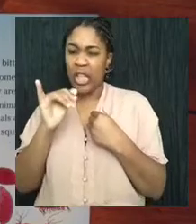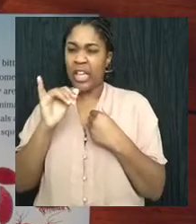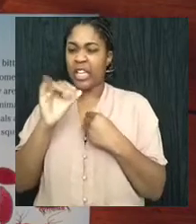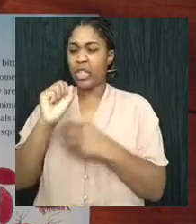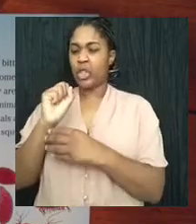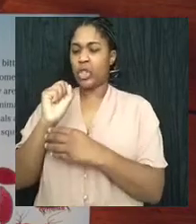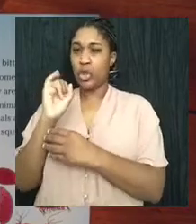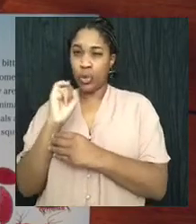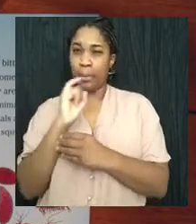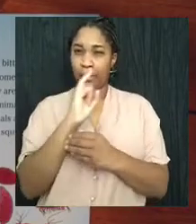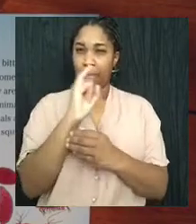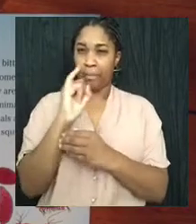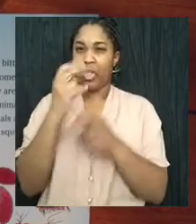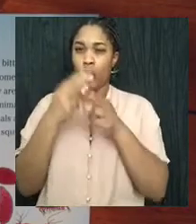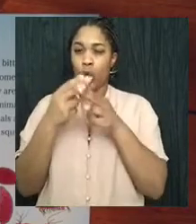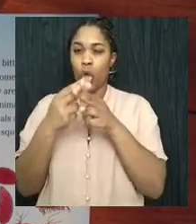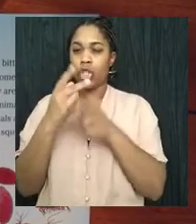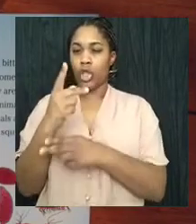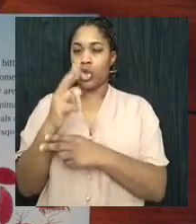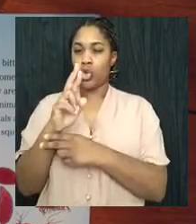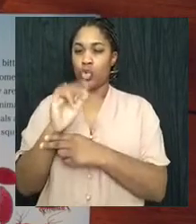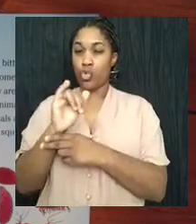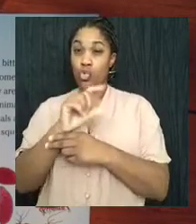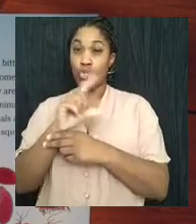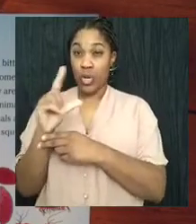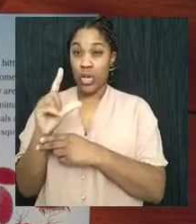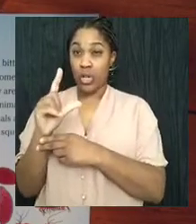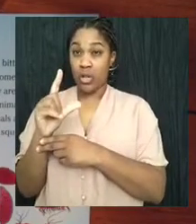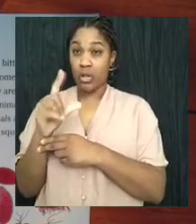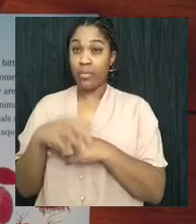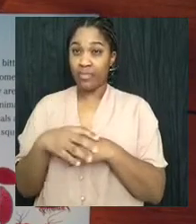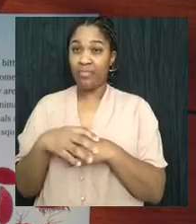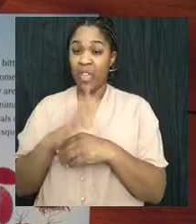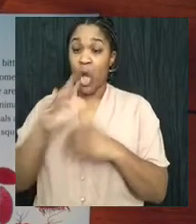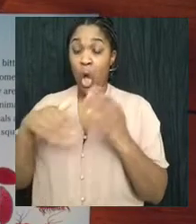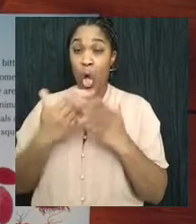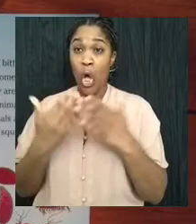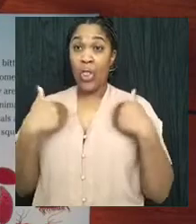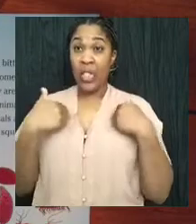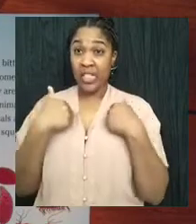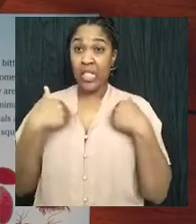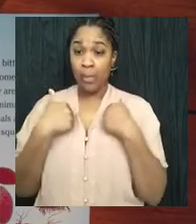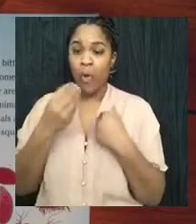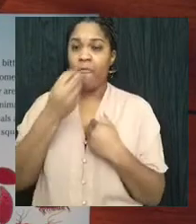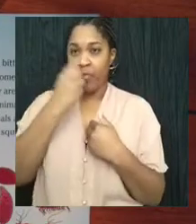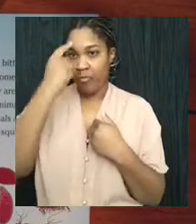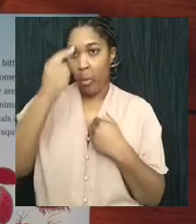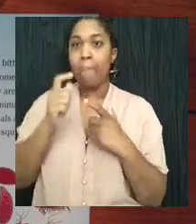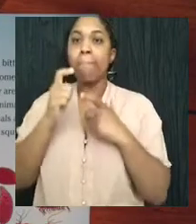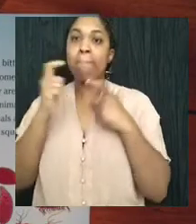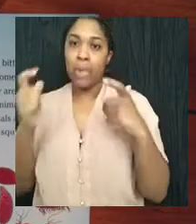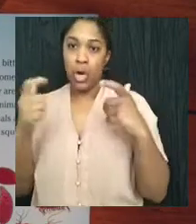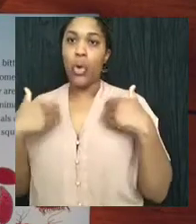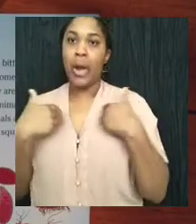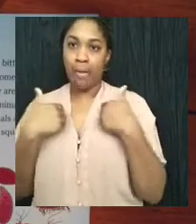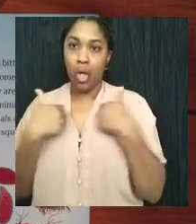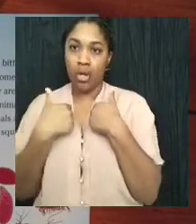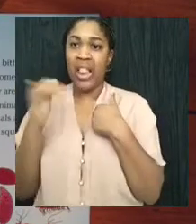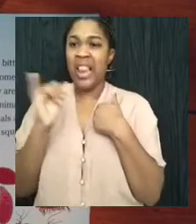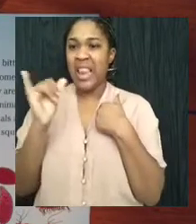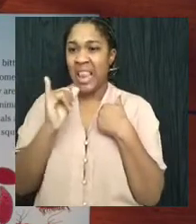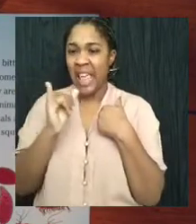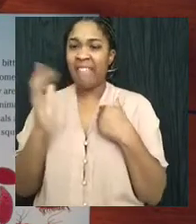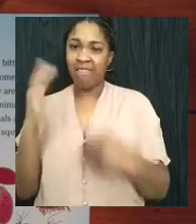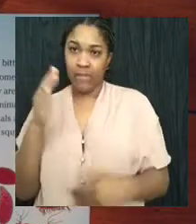All these animals and plants are food for bigger animals, such as fish and squid.